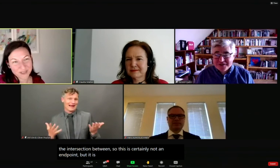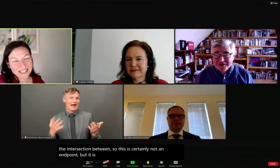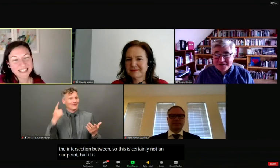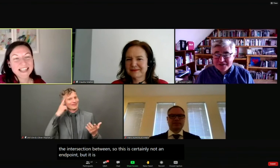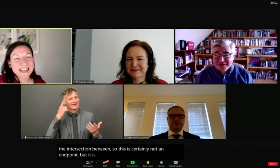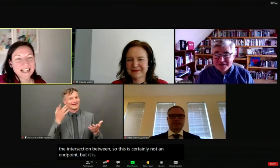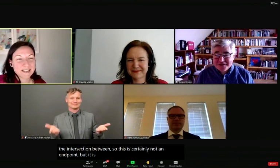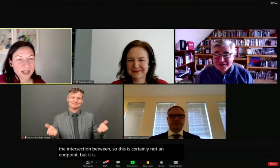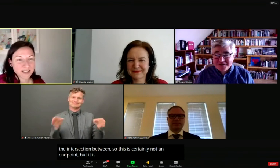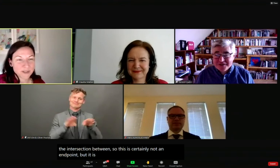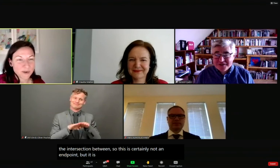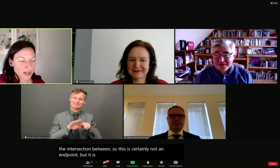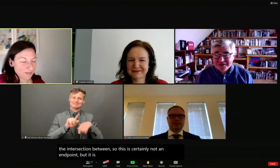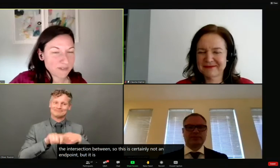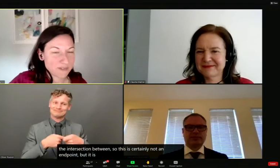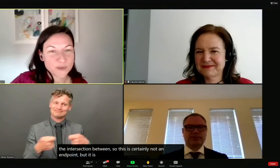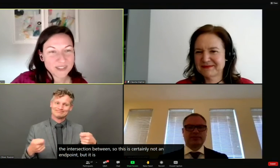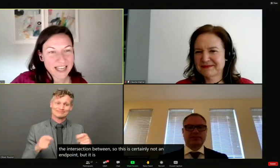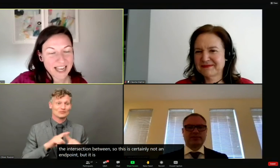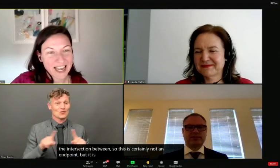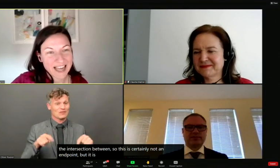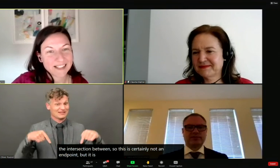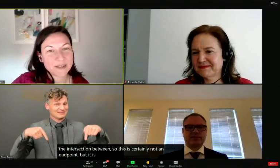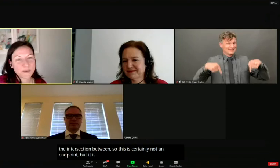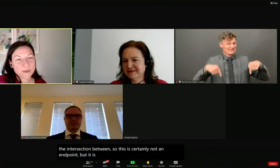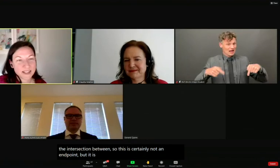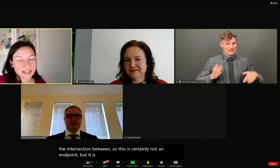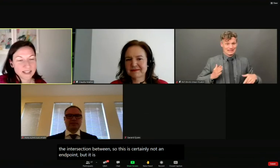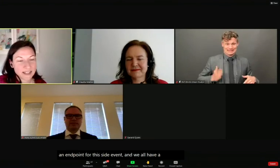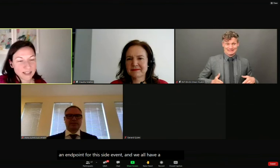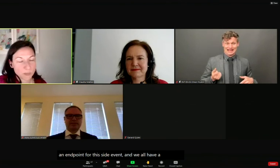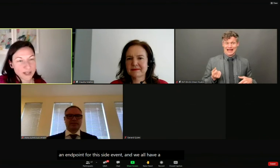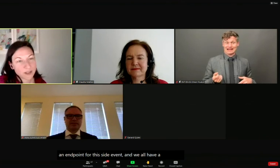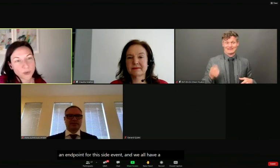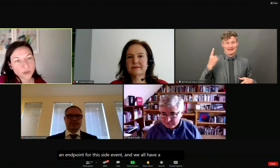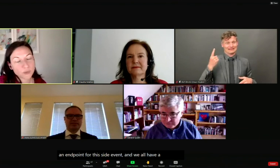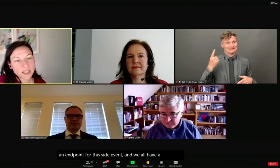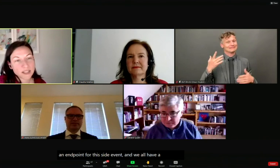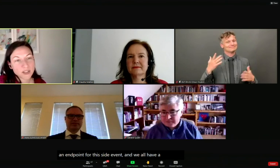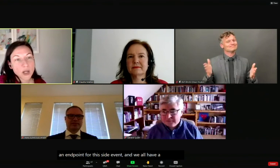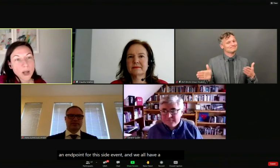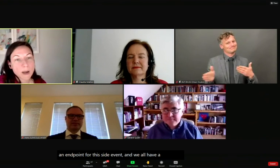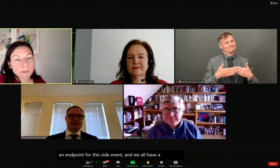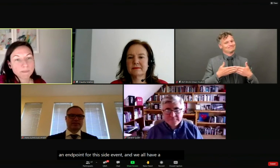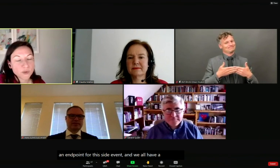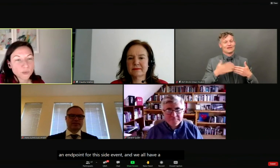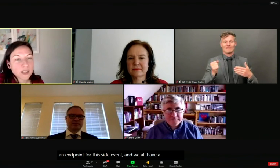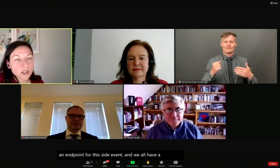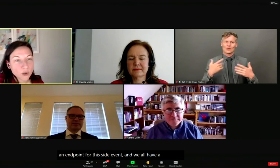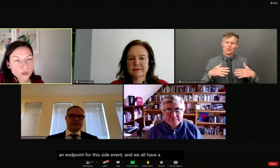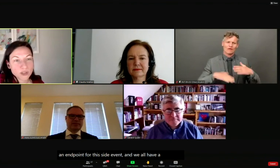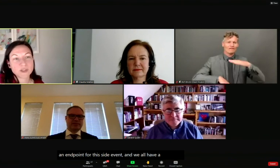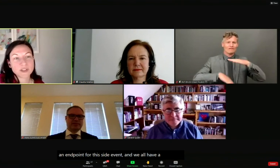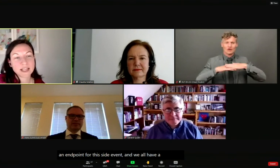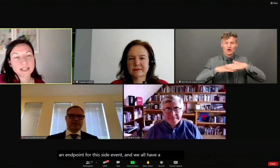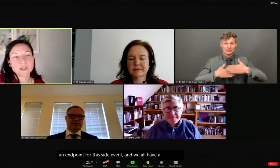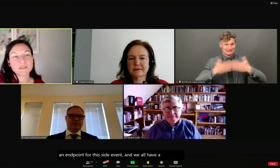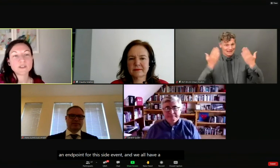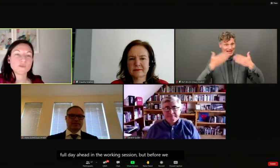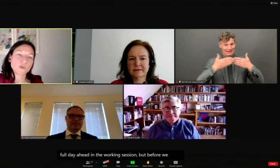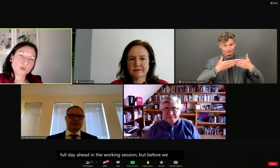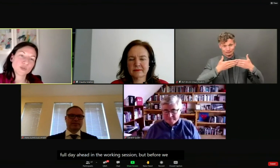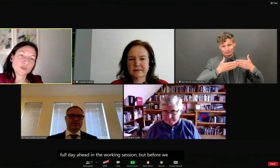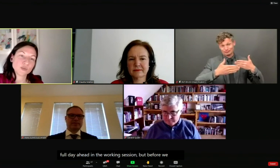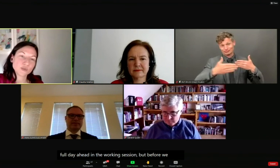side event. And we all have a full day ahead with an open-ended working group session. But before we close, I would just like to